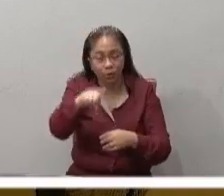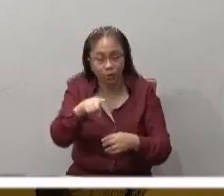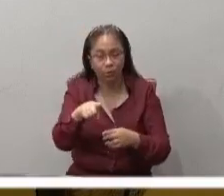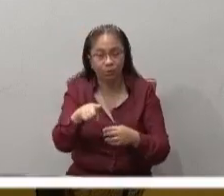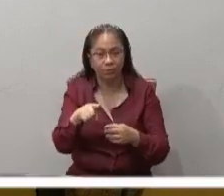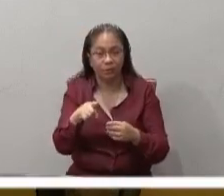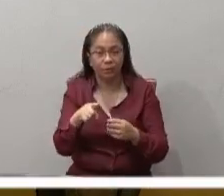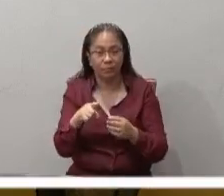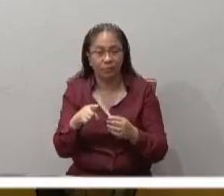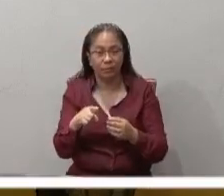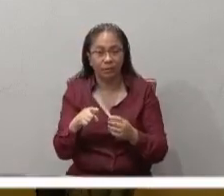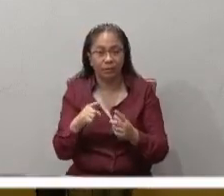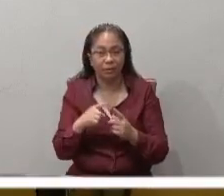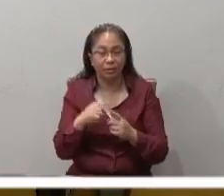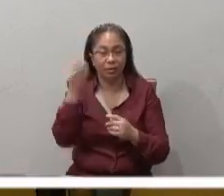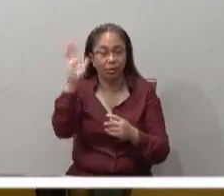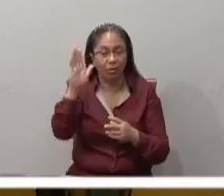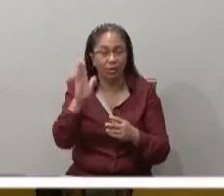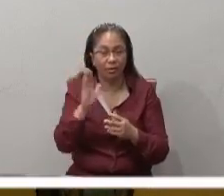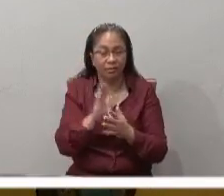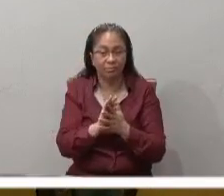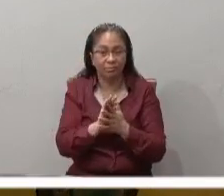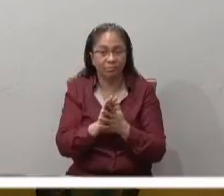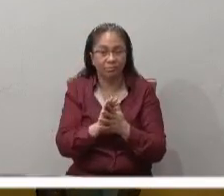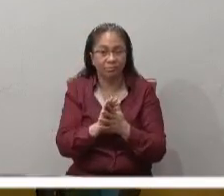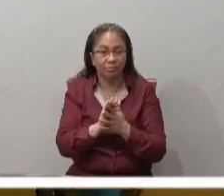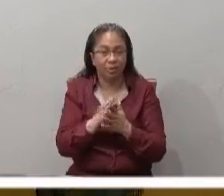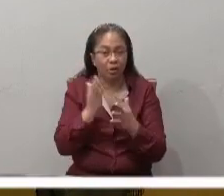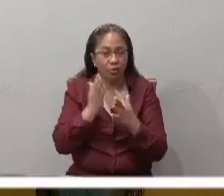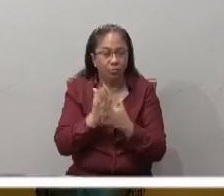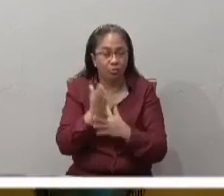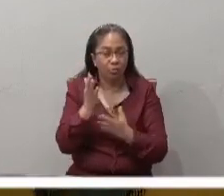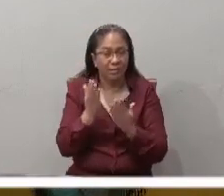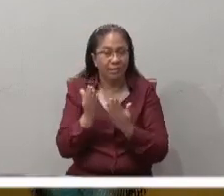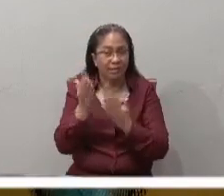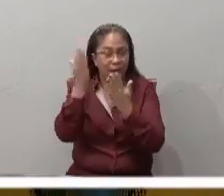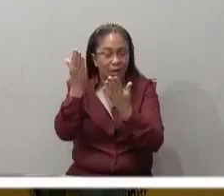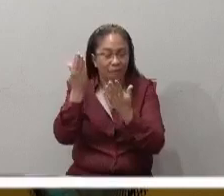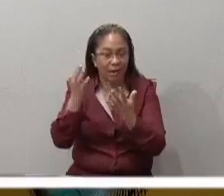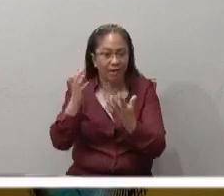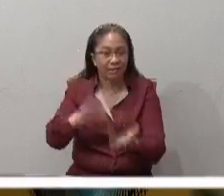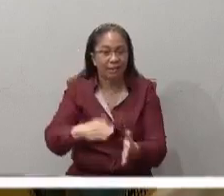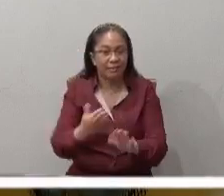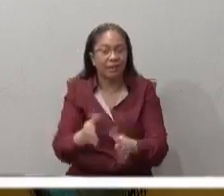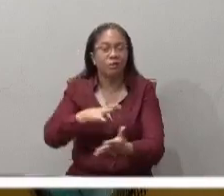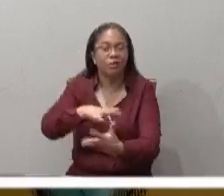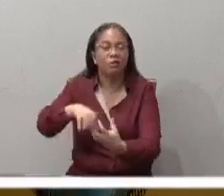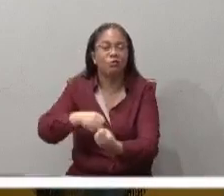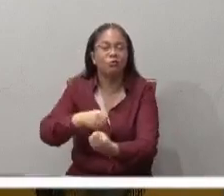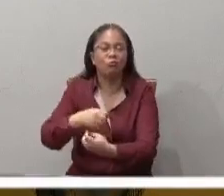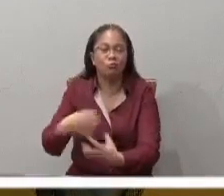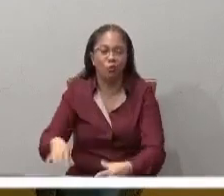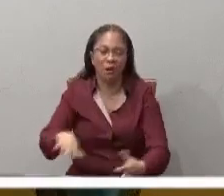It is a banquet where death is put to death and swallowed up so it can be no more. And therefore, through